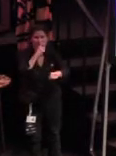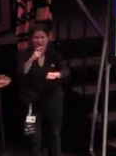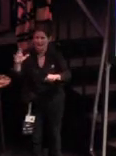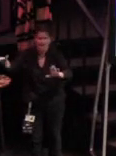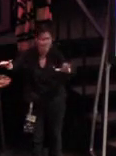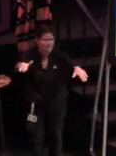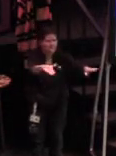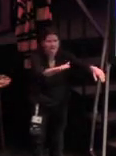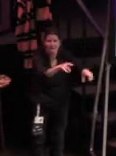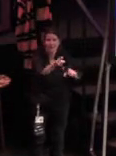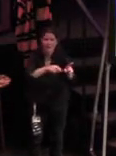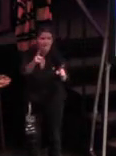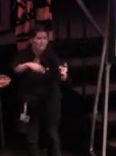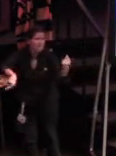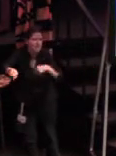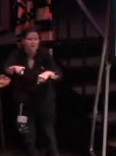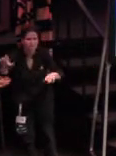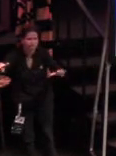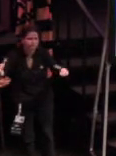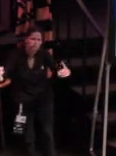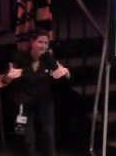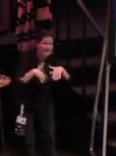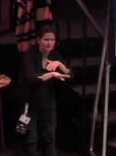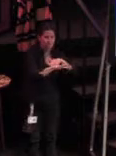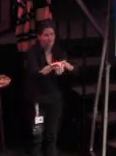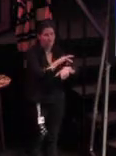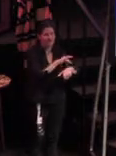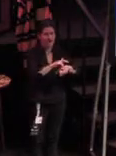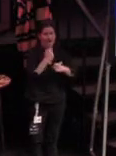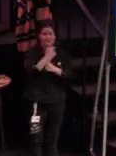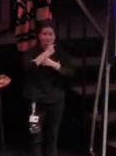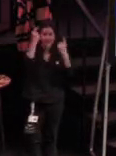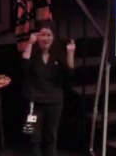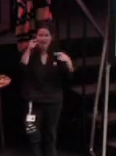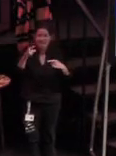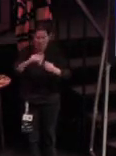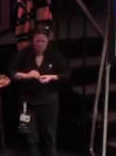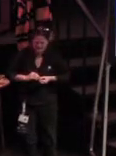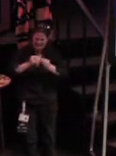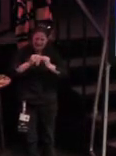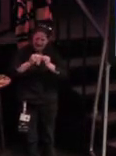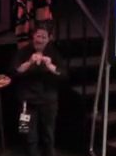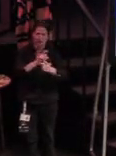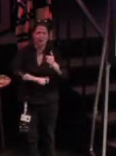realize that I was designing this, like, you know, incredible community engagement strategy. They'd been sat there being like, how do we do this?